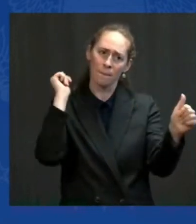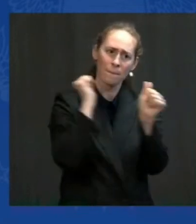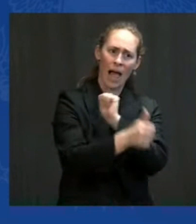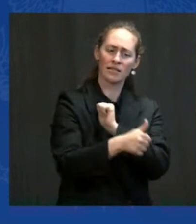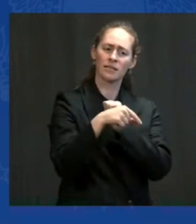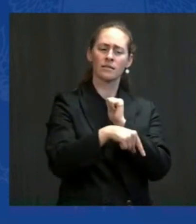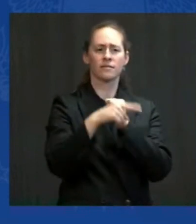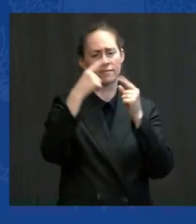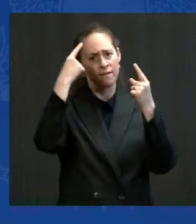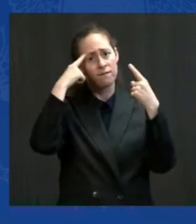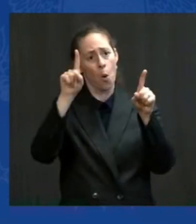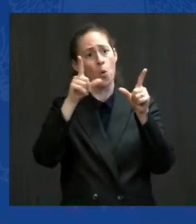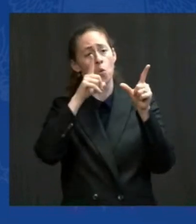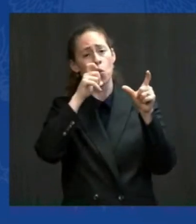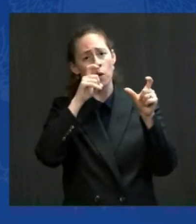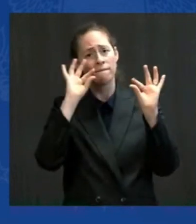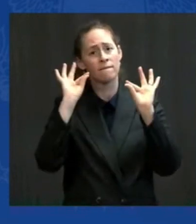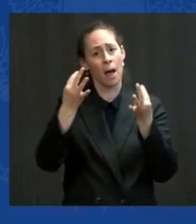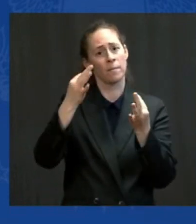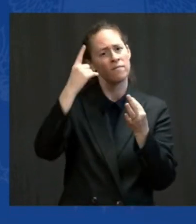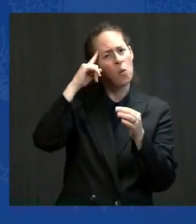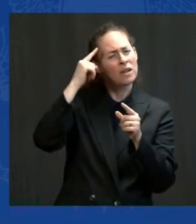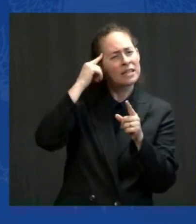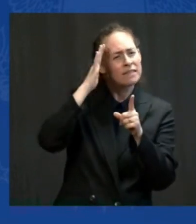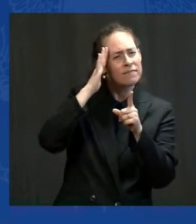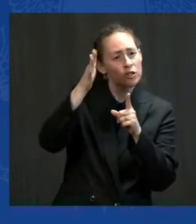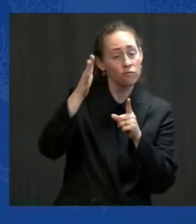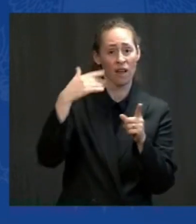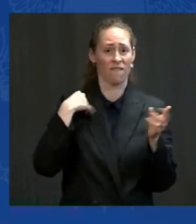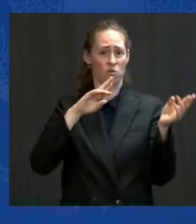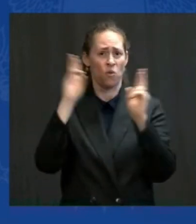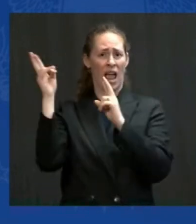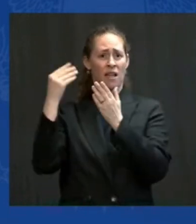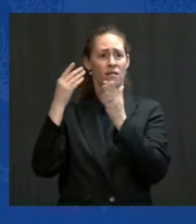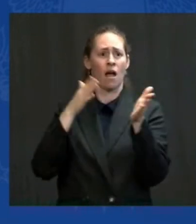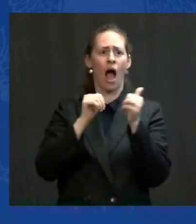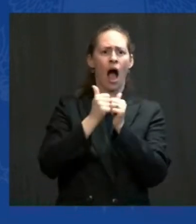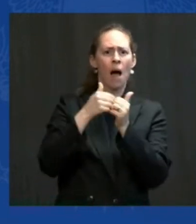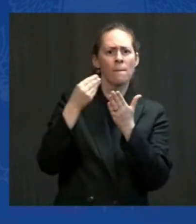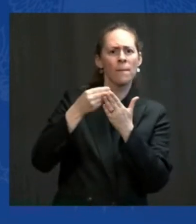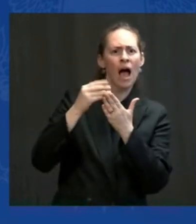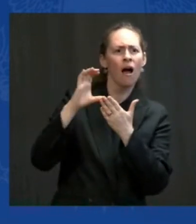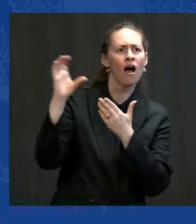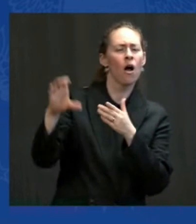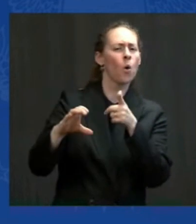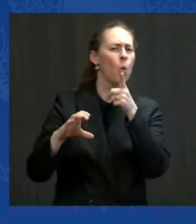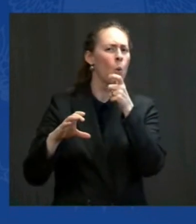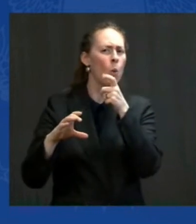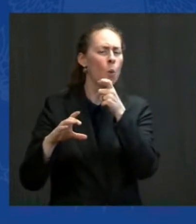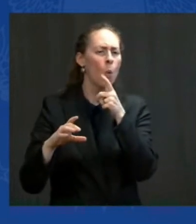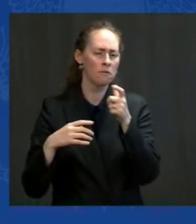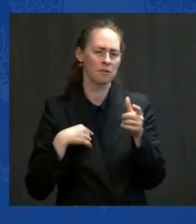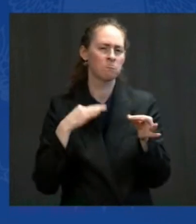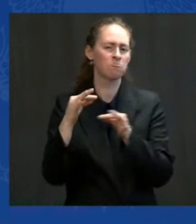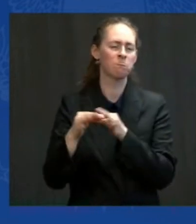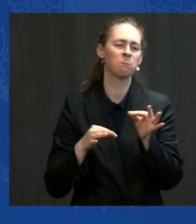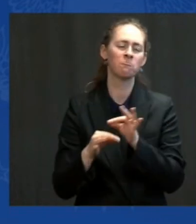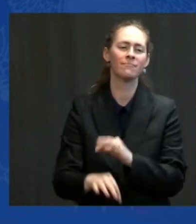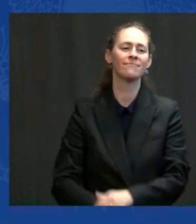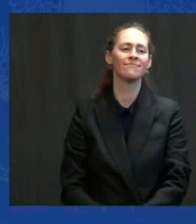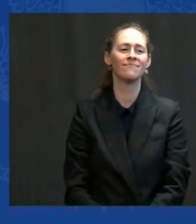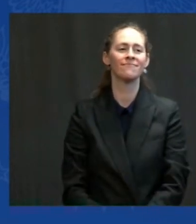of tomorrow, and we can pay for it. Let me give you a rough example. This isn't, you know, by the way,